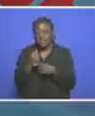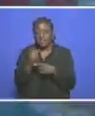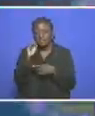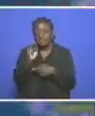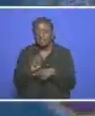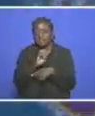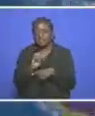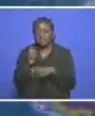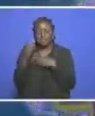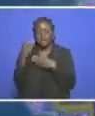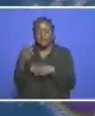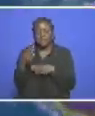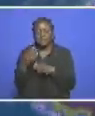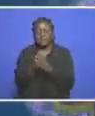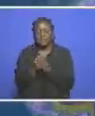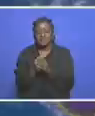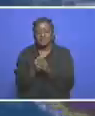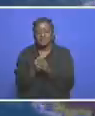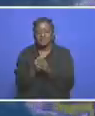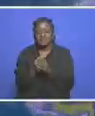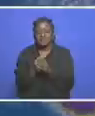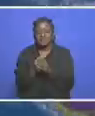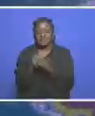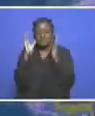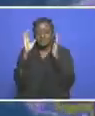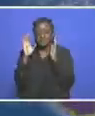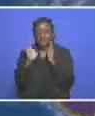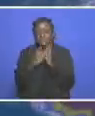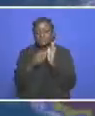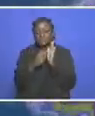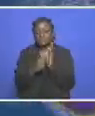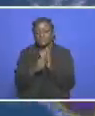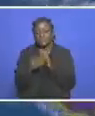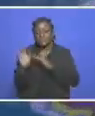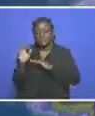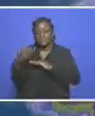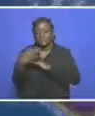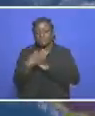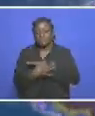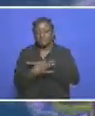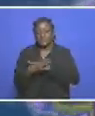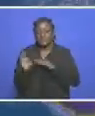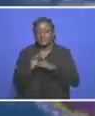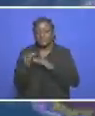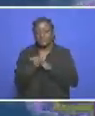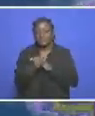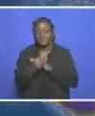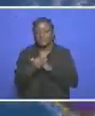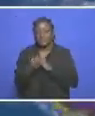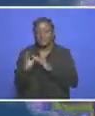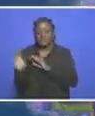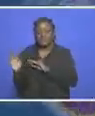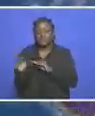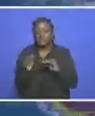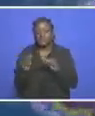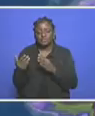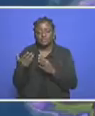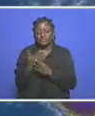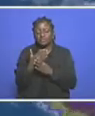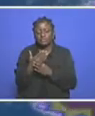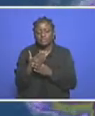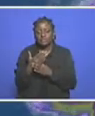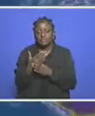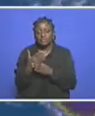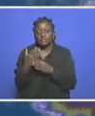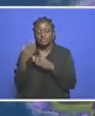Sunday. Satellite pictures, well, they're showing a frontal boundary pushing through the northwest Bahamas, now making its way into central Bahamas, and